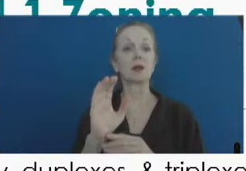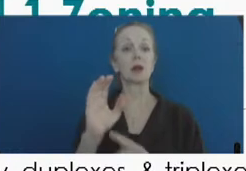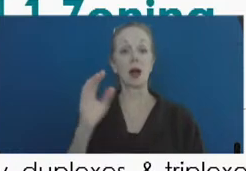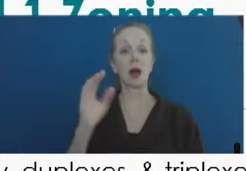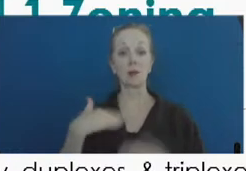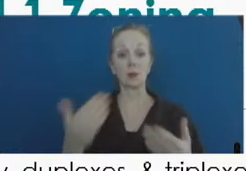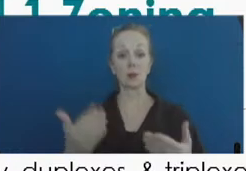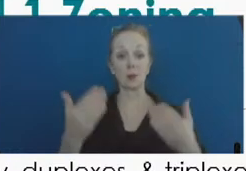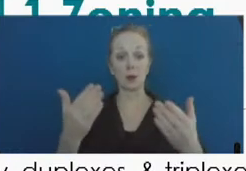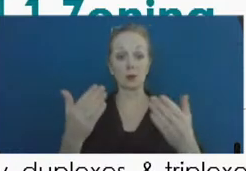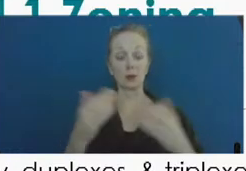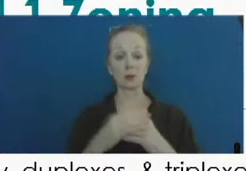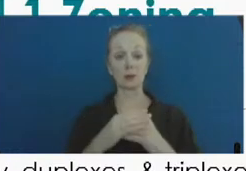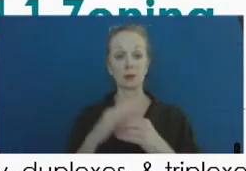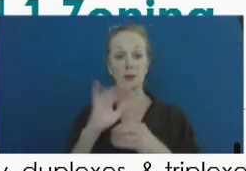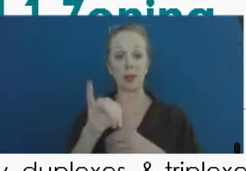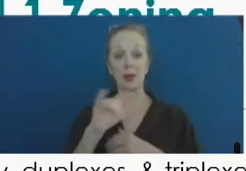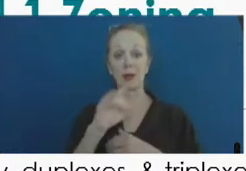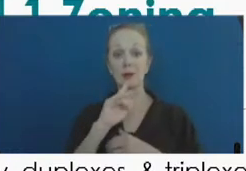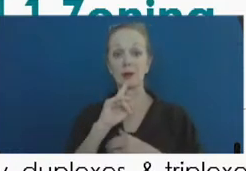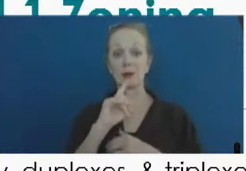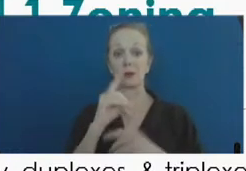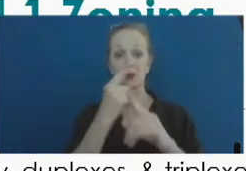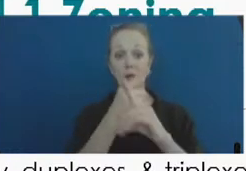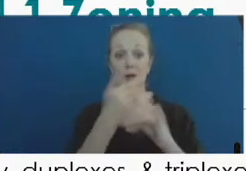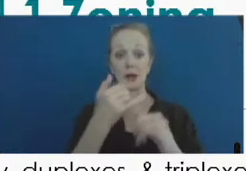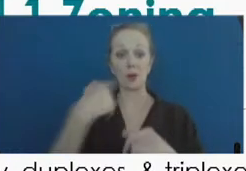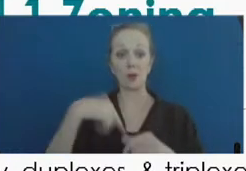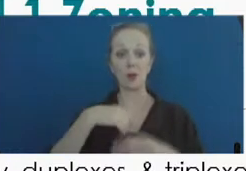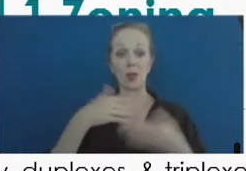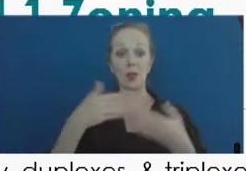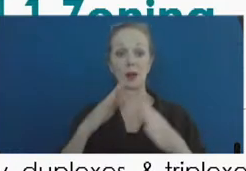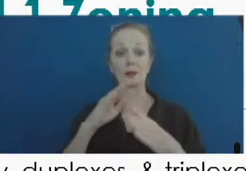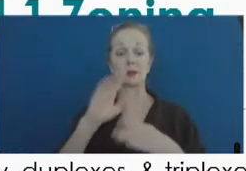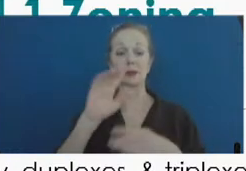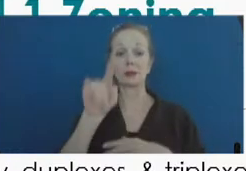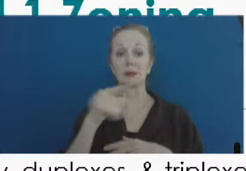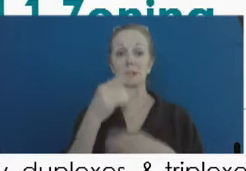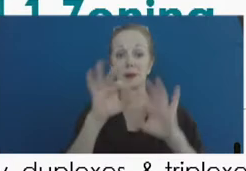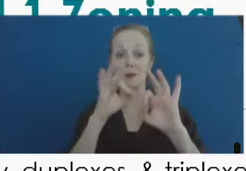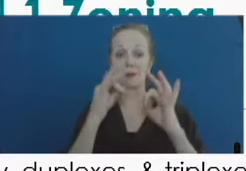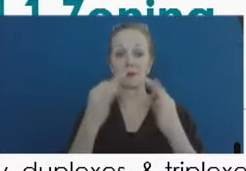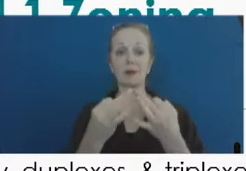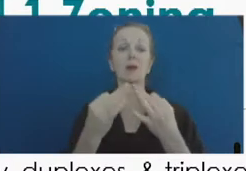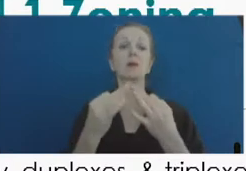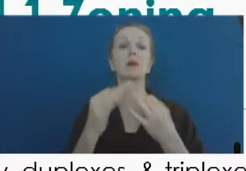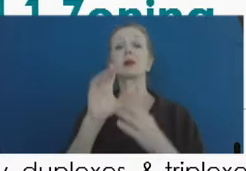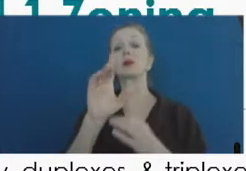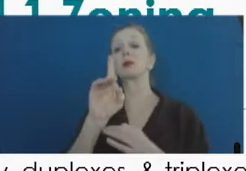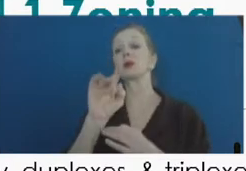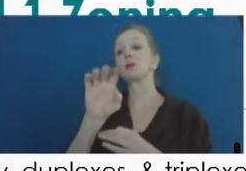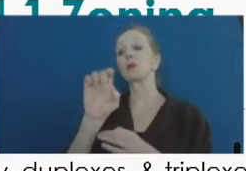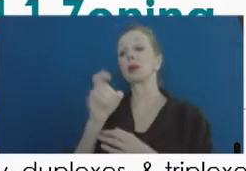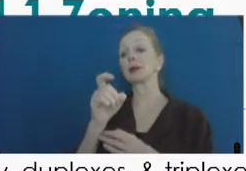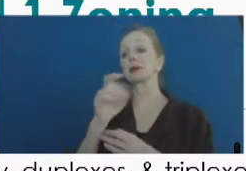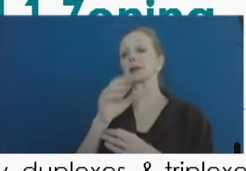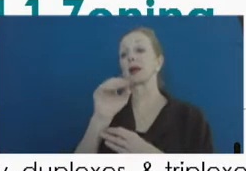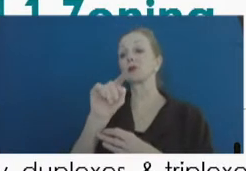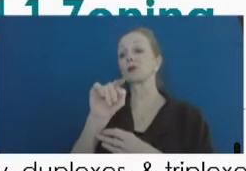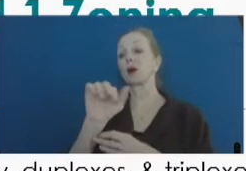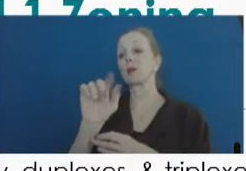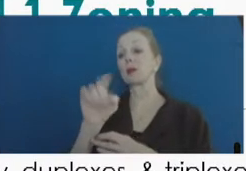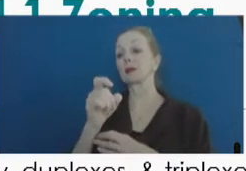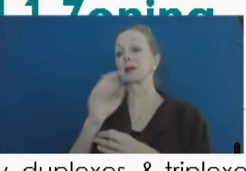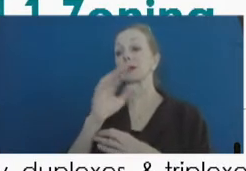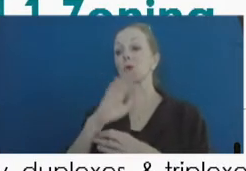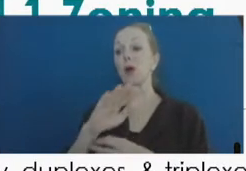proposing is that right now we allow single family duplexes and triplexes in all of those zoning districts. And